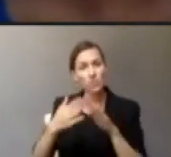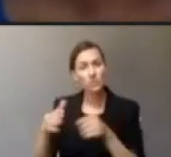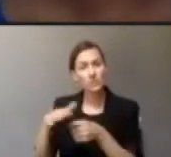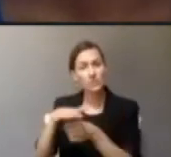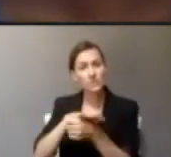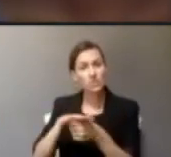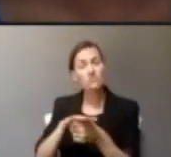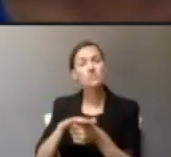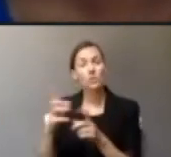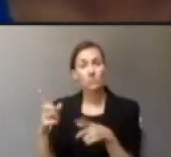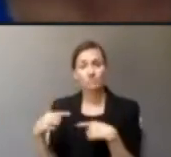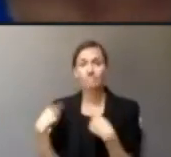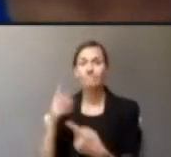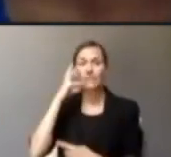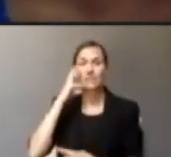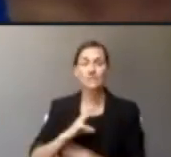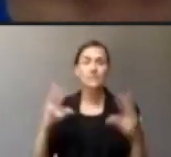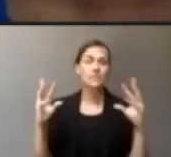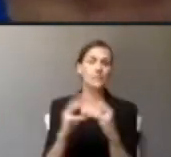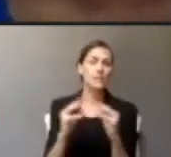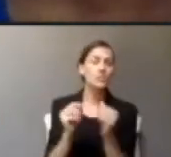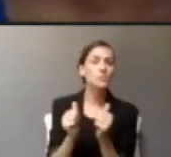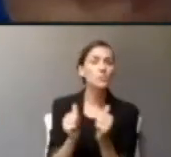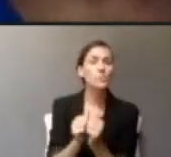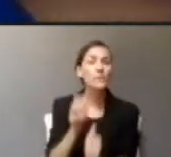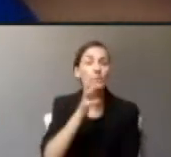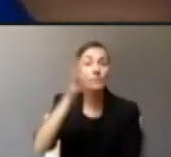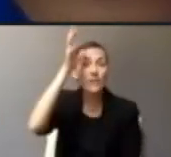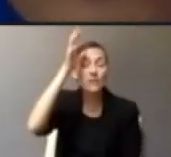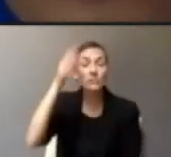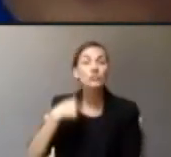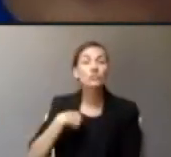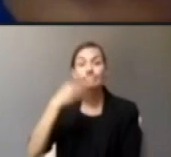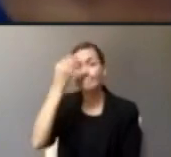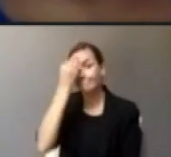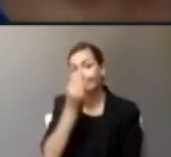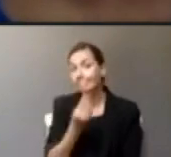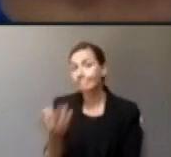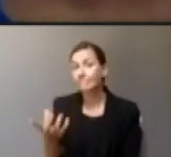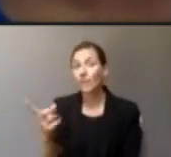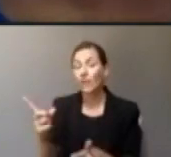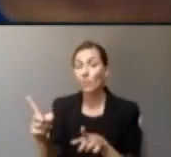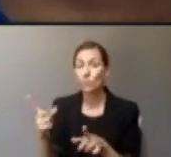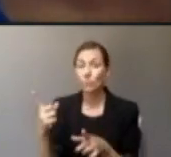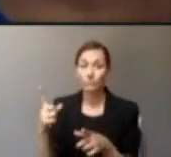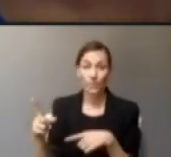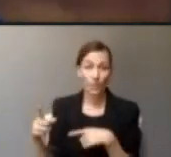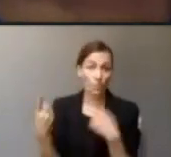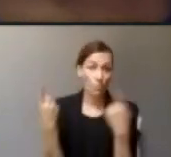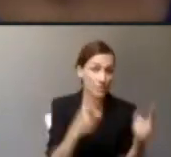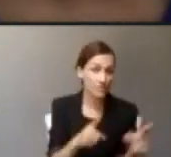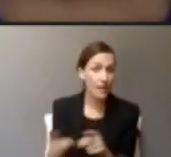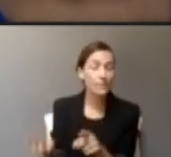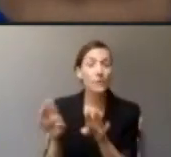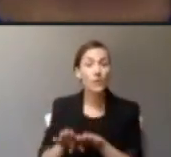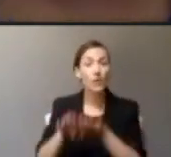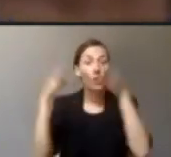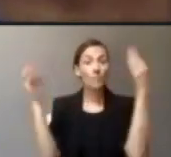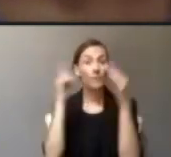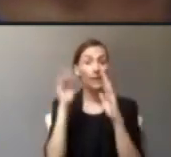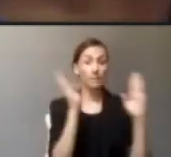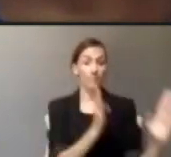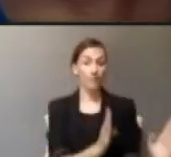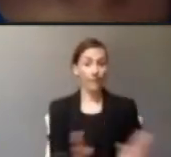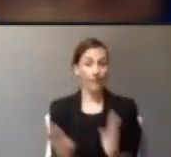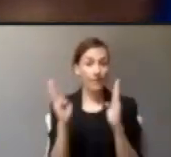some regular sessions with parents just to kind of keep them abreast as to what is happening with our reopening plan. Obviously for